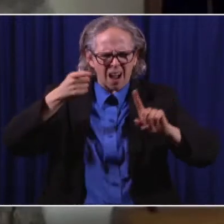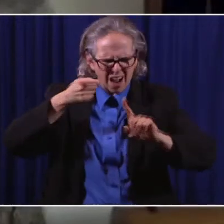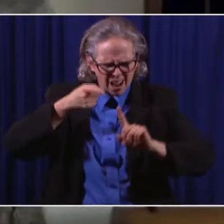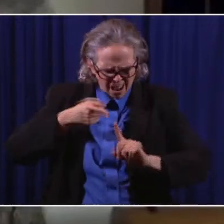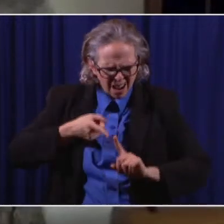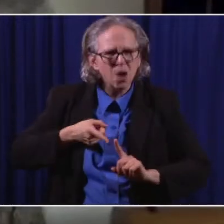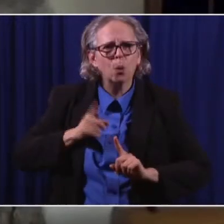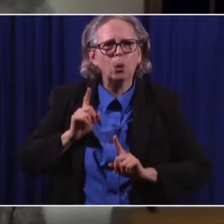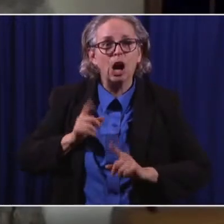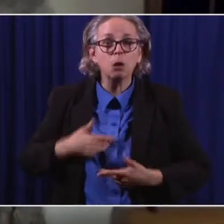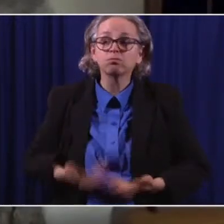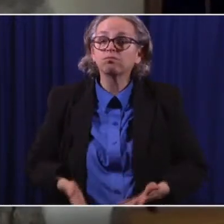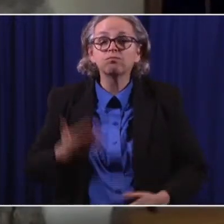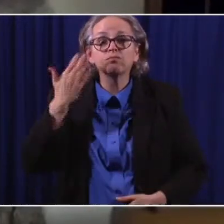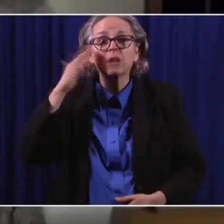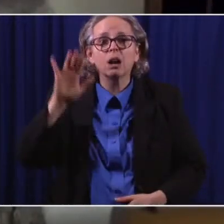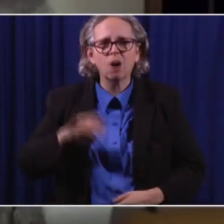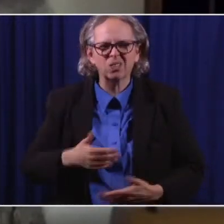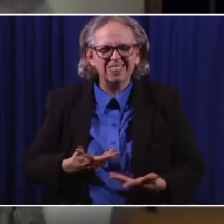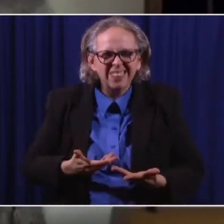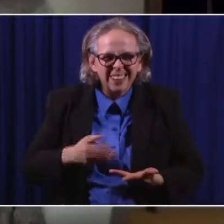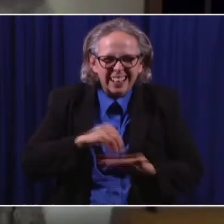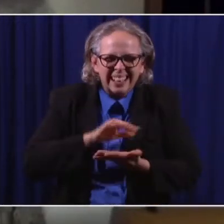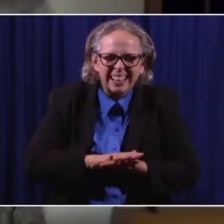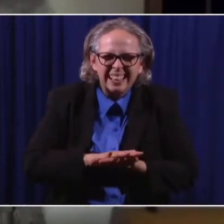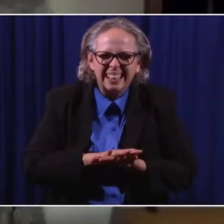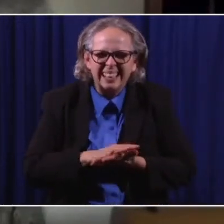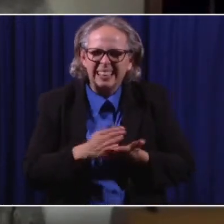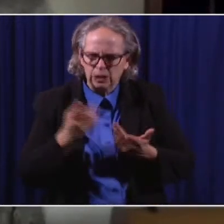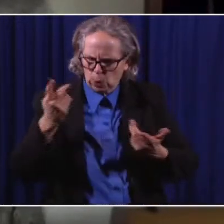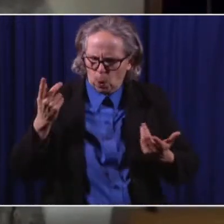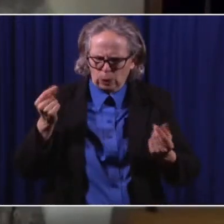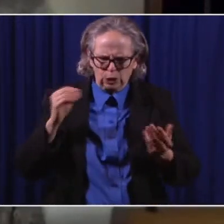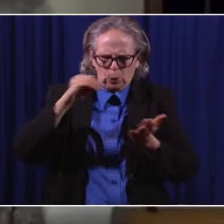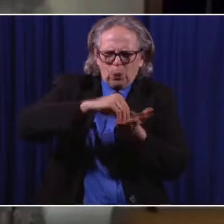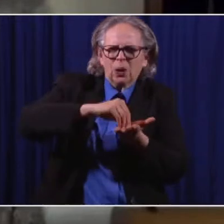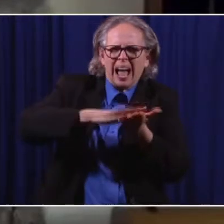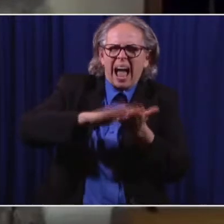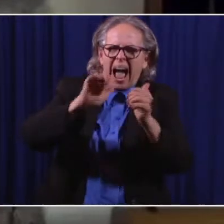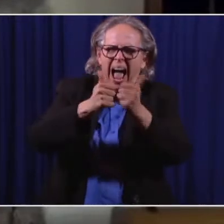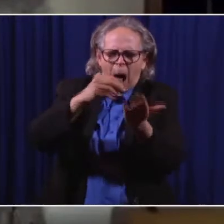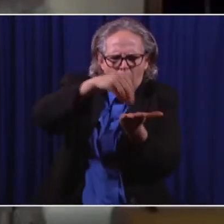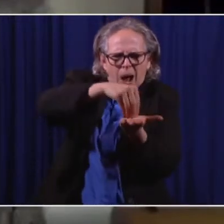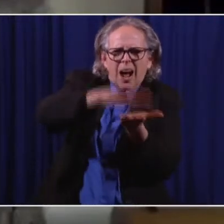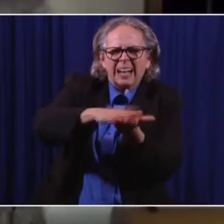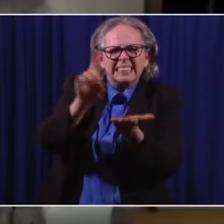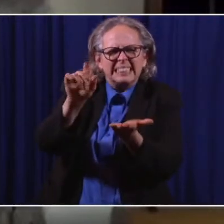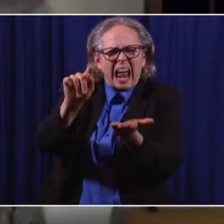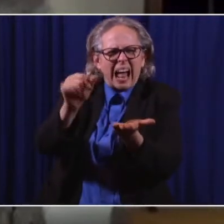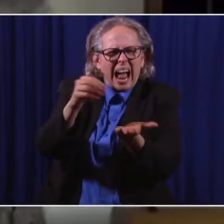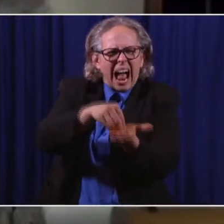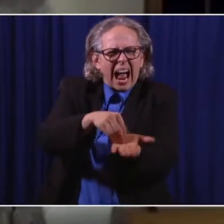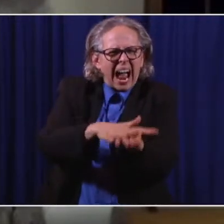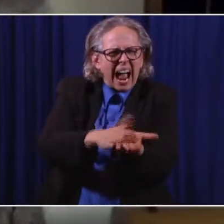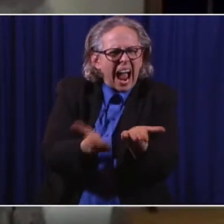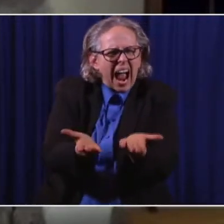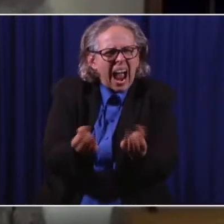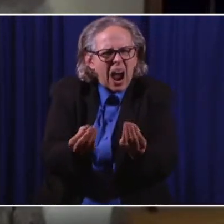person who's doing the tracing cannot determine, exactly where that person got it. So